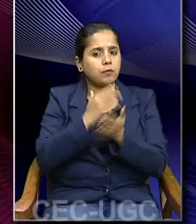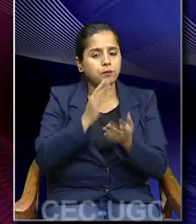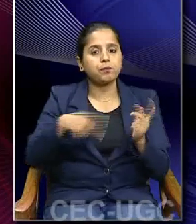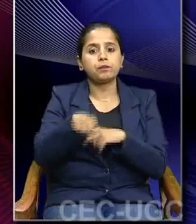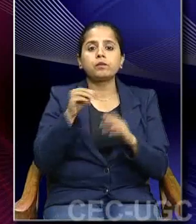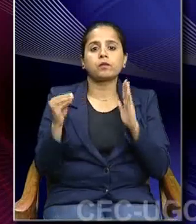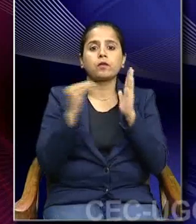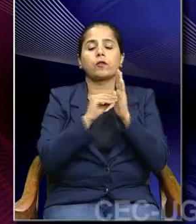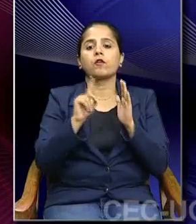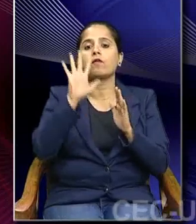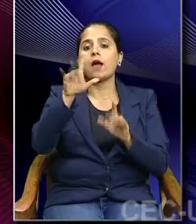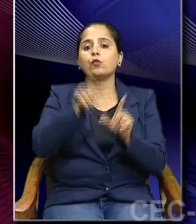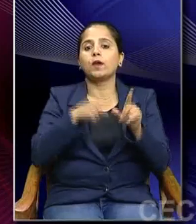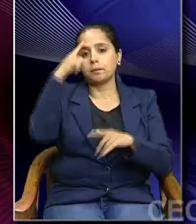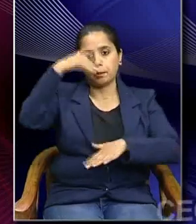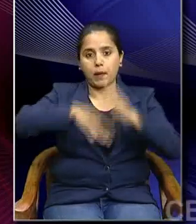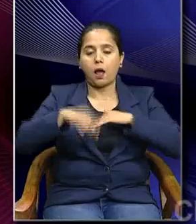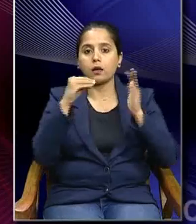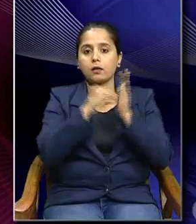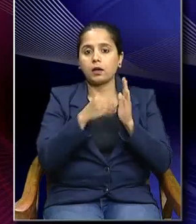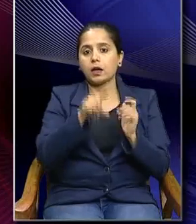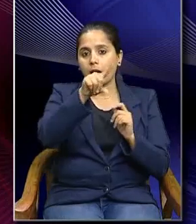in the first 5-year plan of